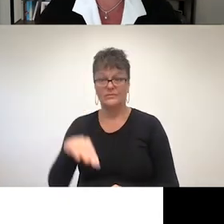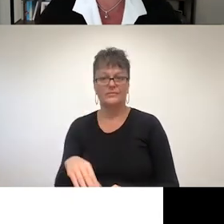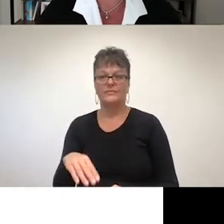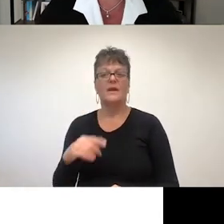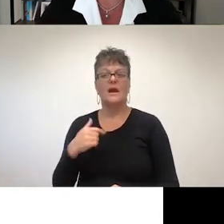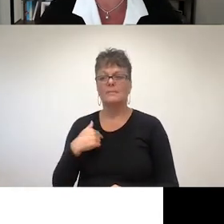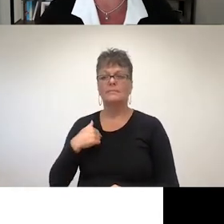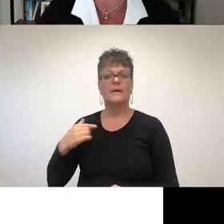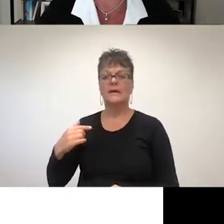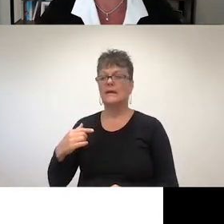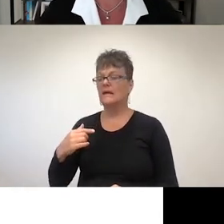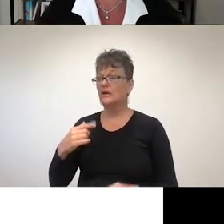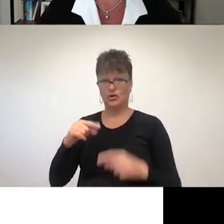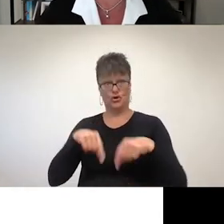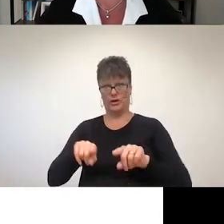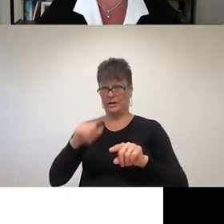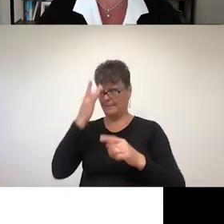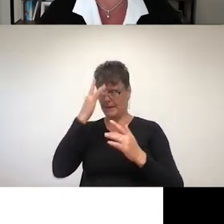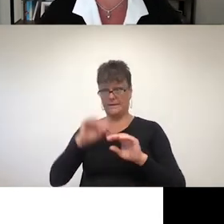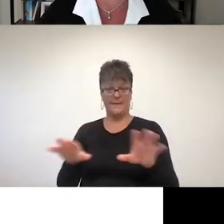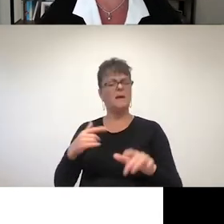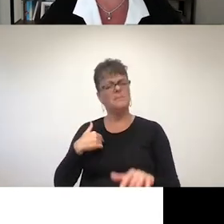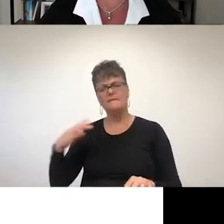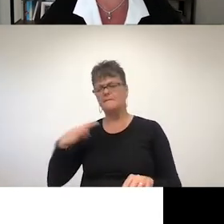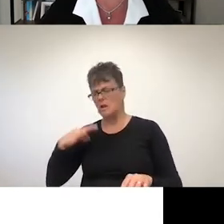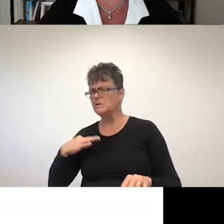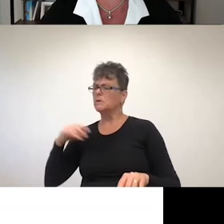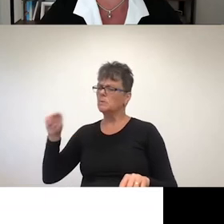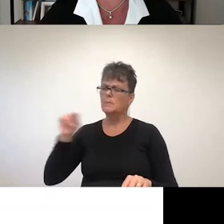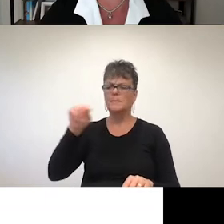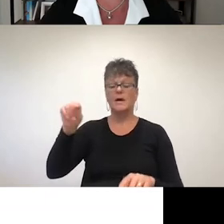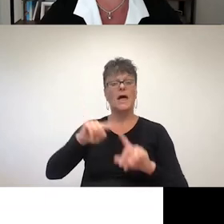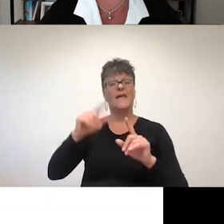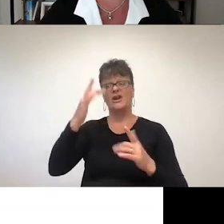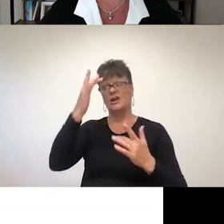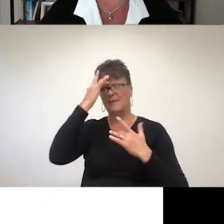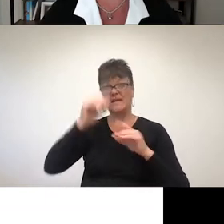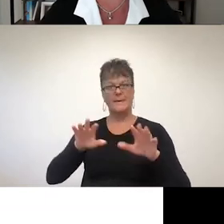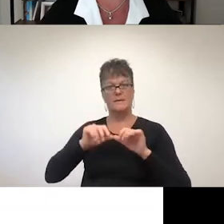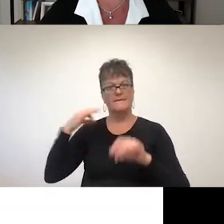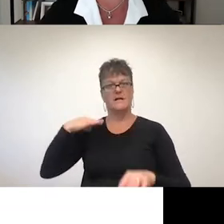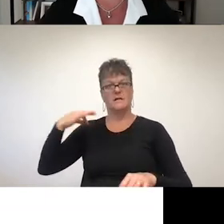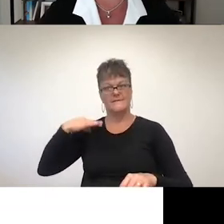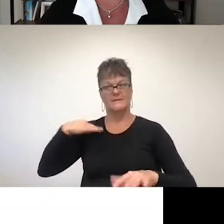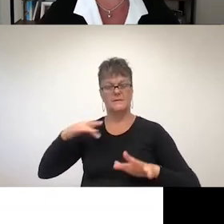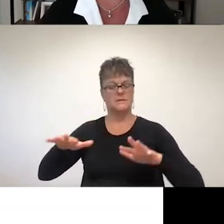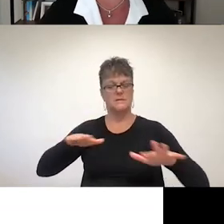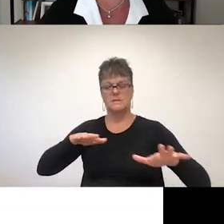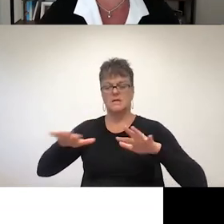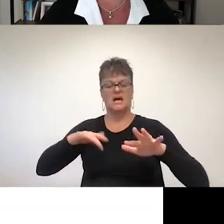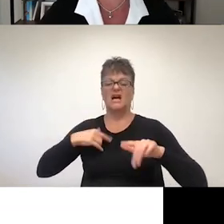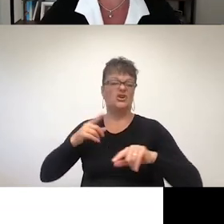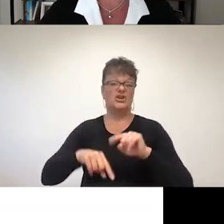volunteer commitments. I just had to do it. I knew it wasn't going to be permanent, but do think about what you can take off your plate, both personally